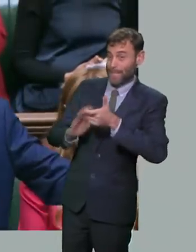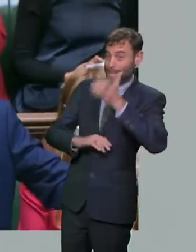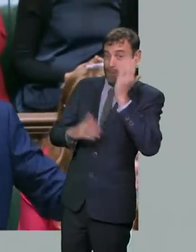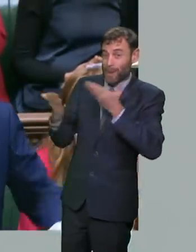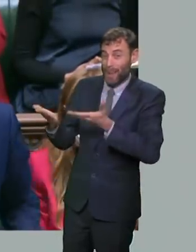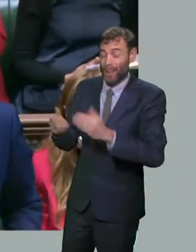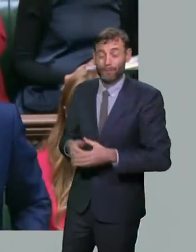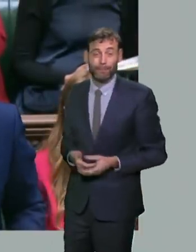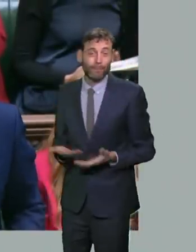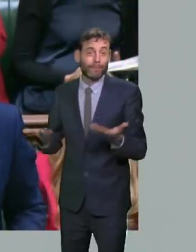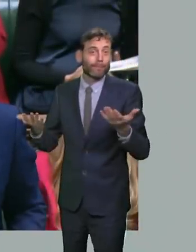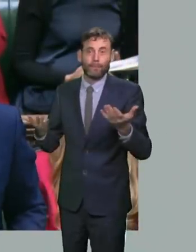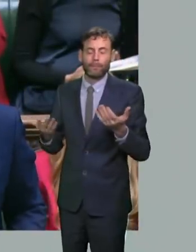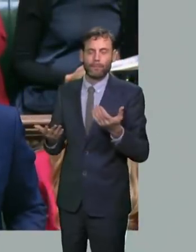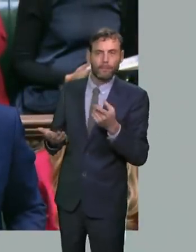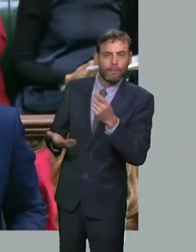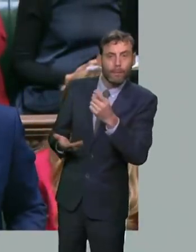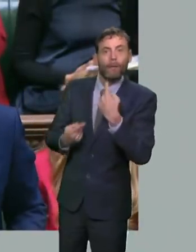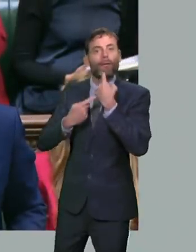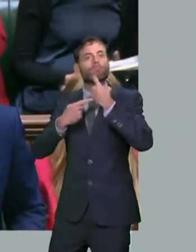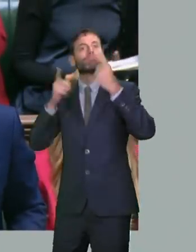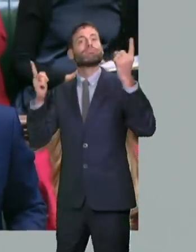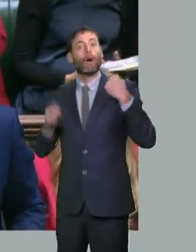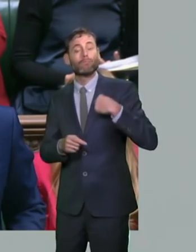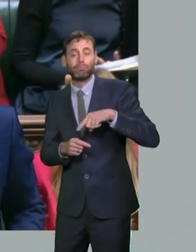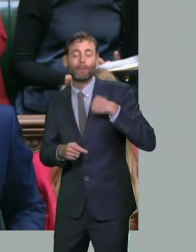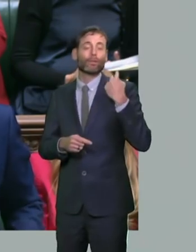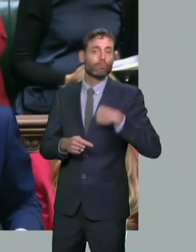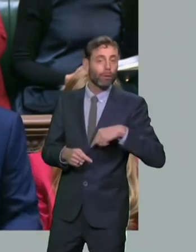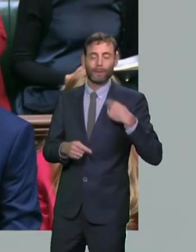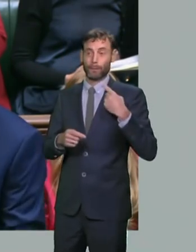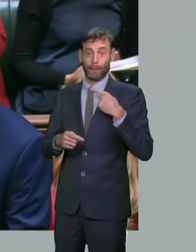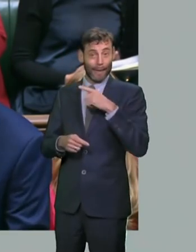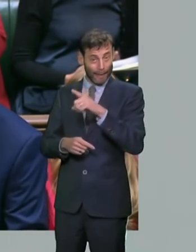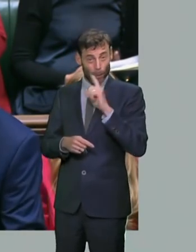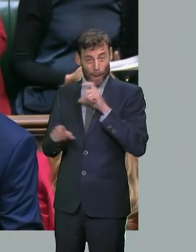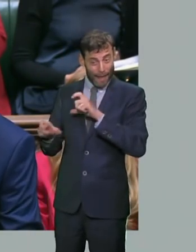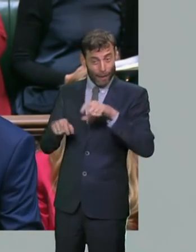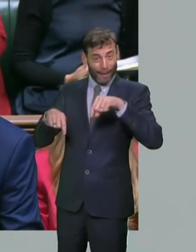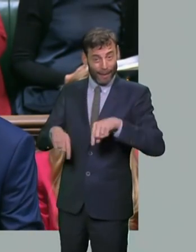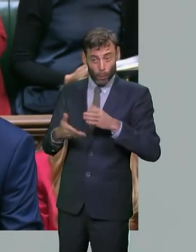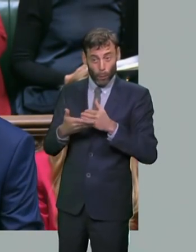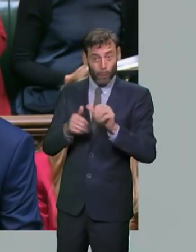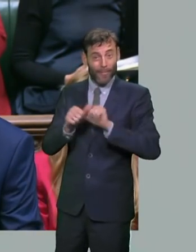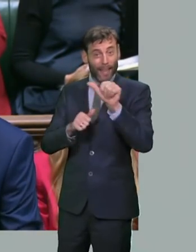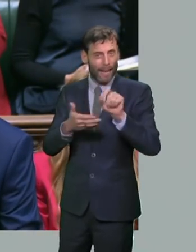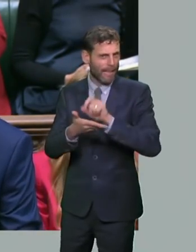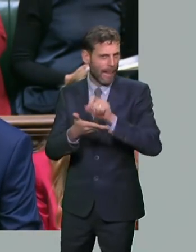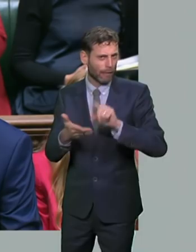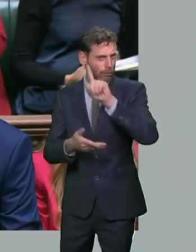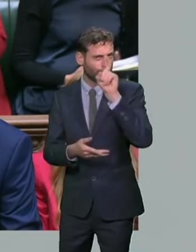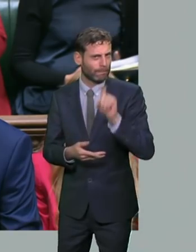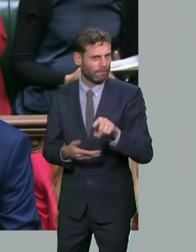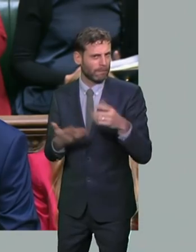who knows? Who knows if he'll make it to the next election? But if he does, how does he expect